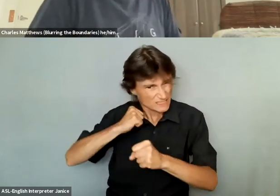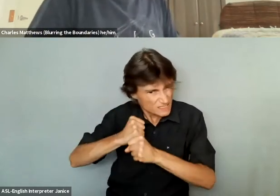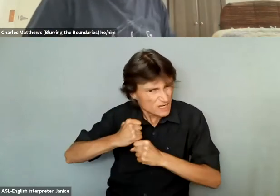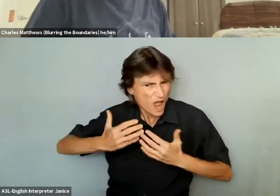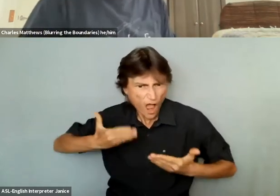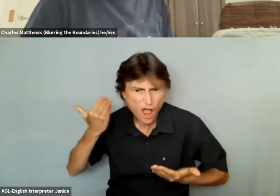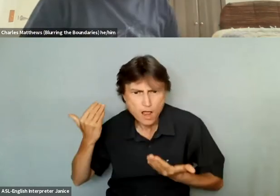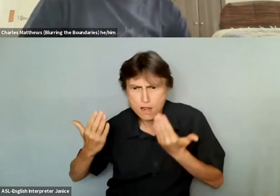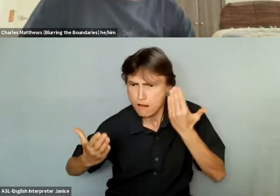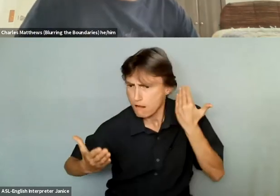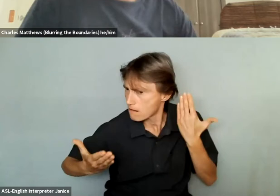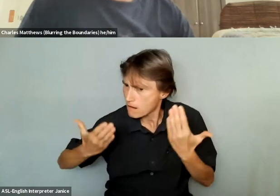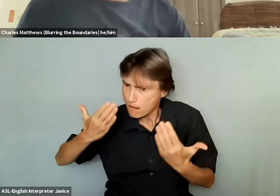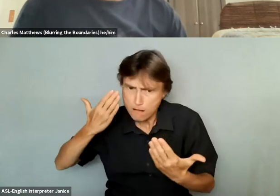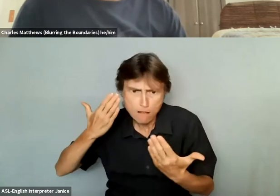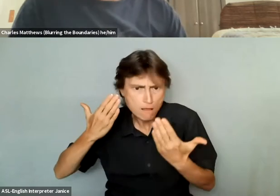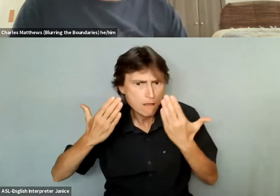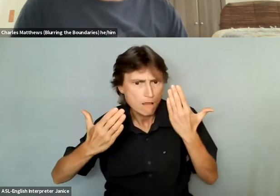interesting.